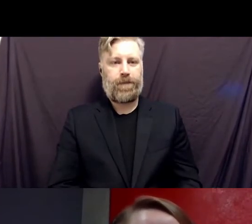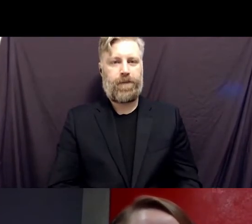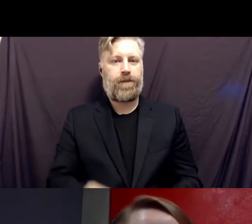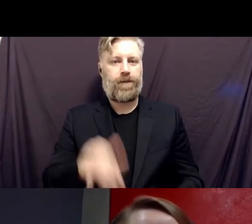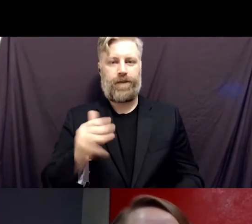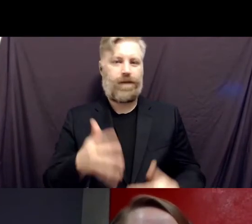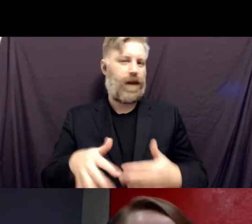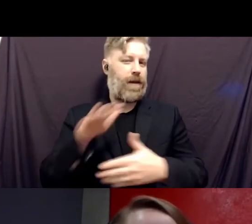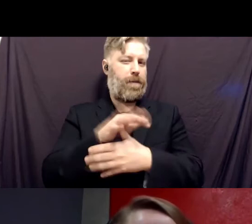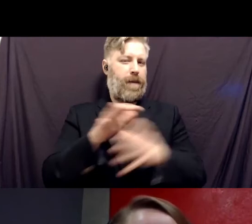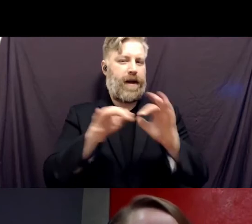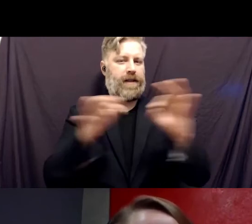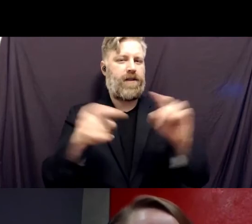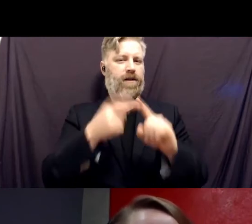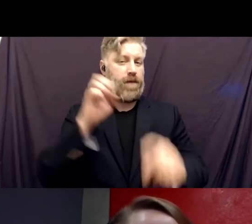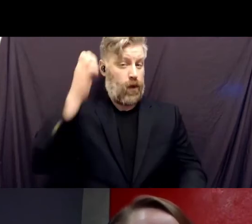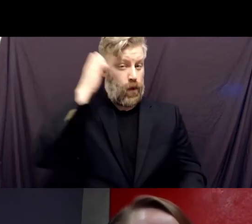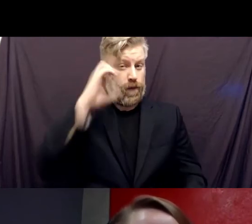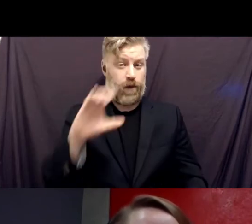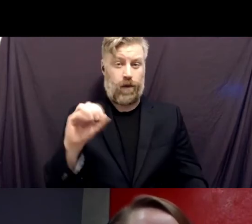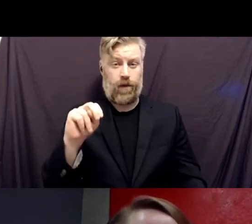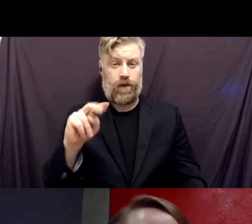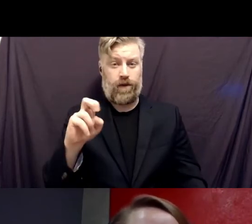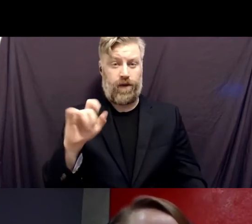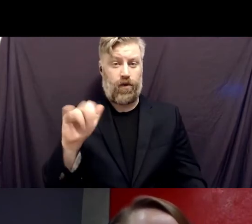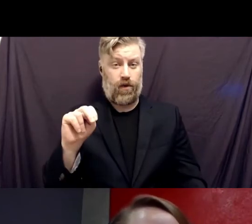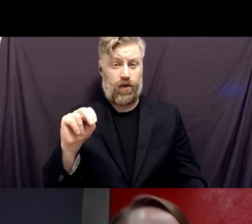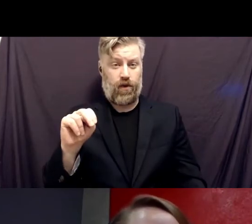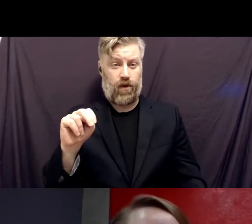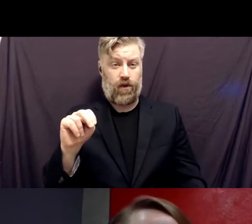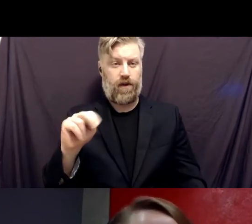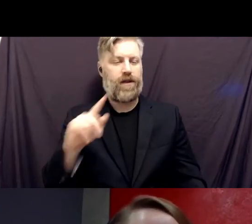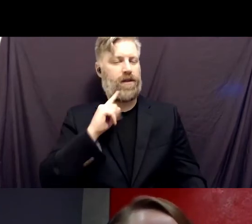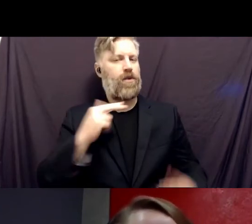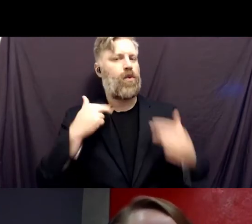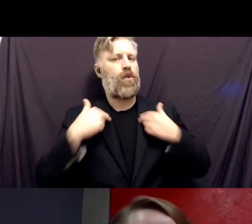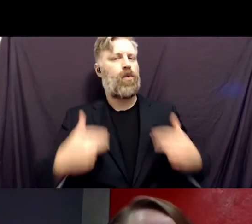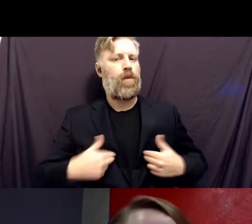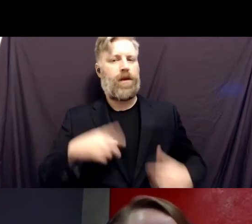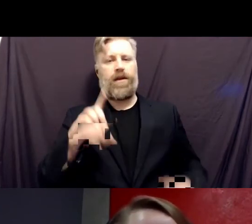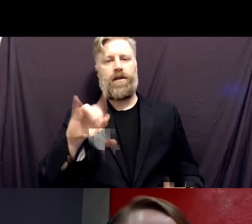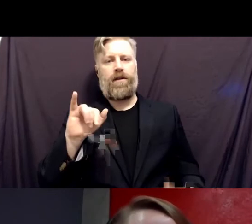convention, of the European Convention. Isn't that fantastic? Yeah. The human dignity is